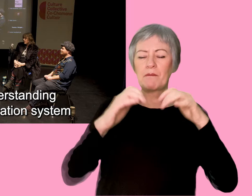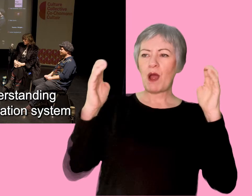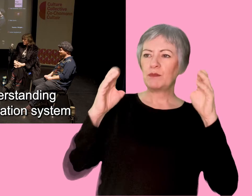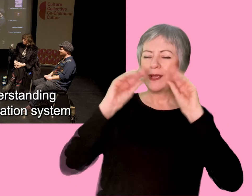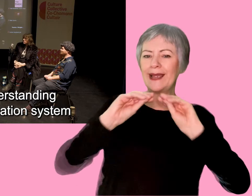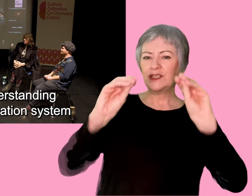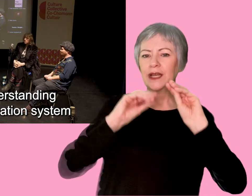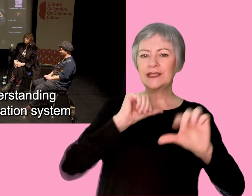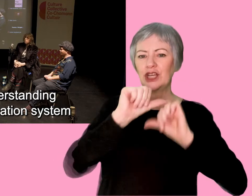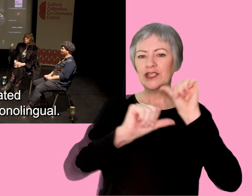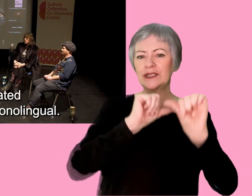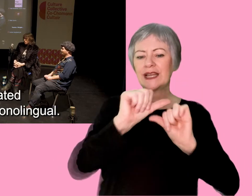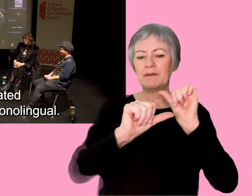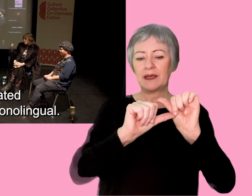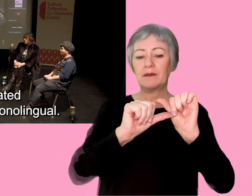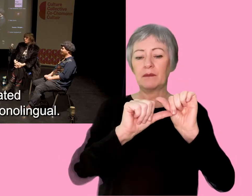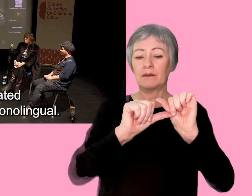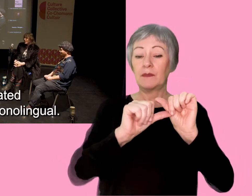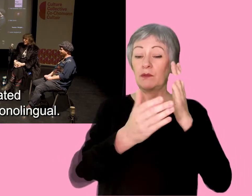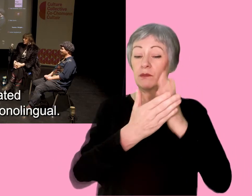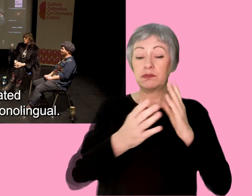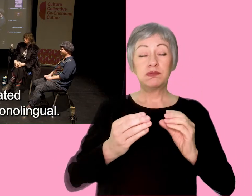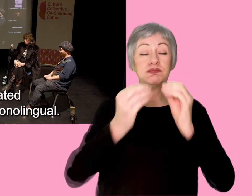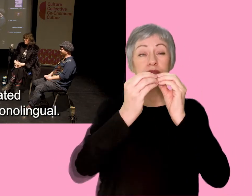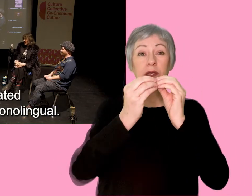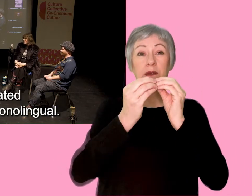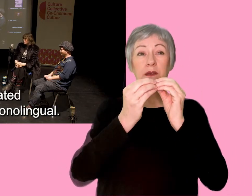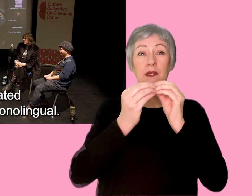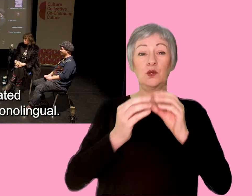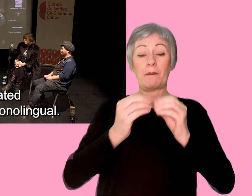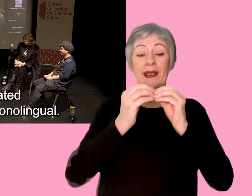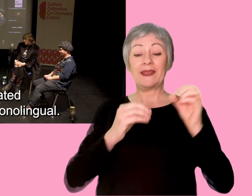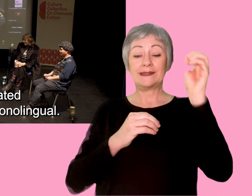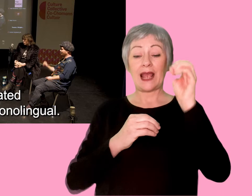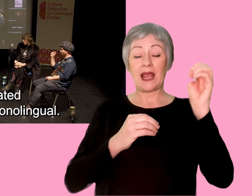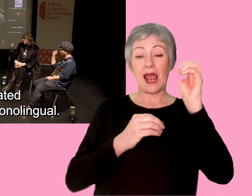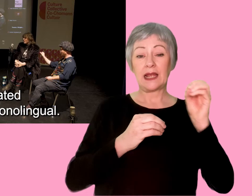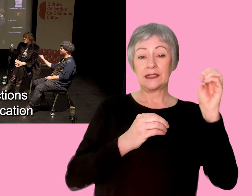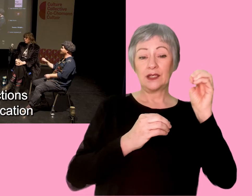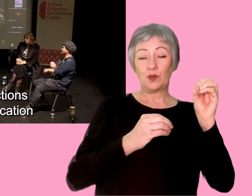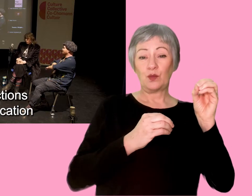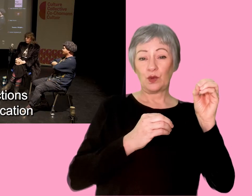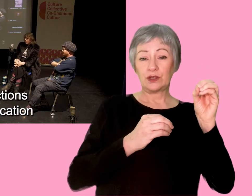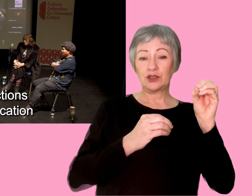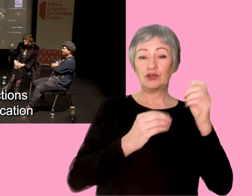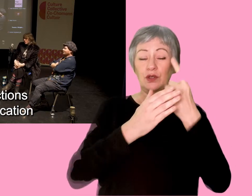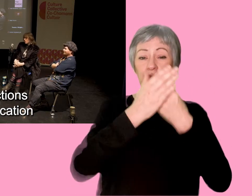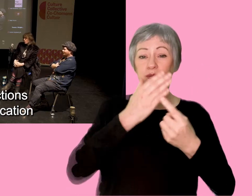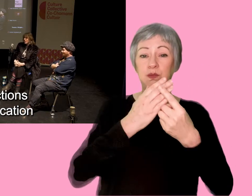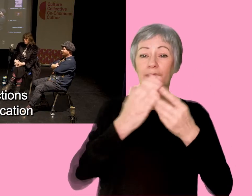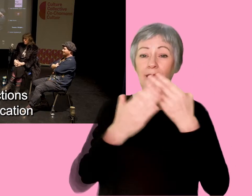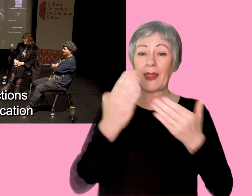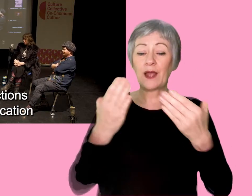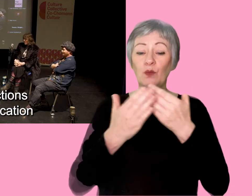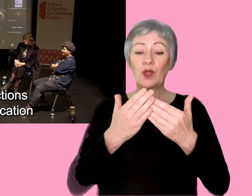public education system was explicitly created to make these islands monolingual. That one of the functions of